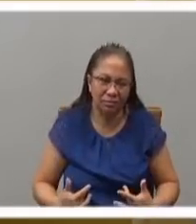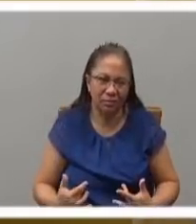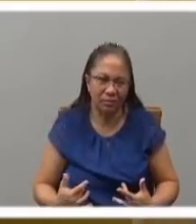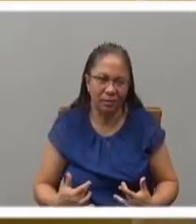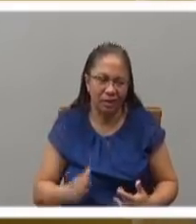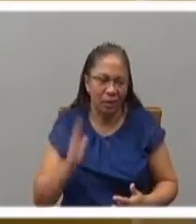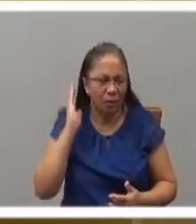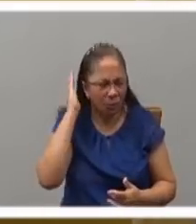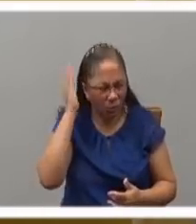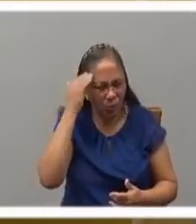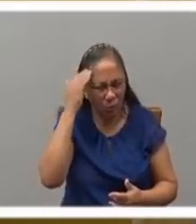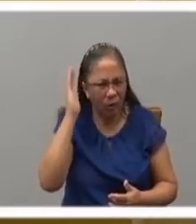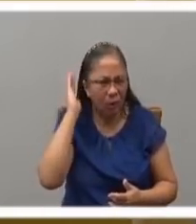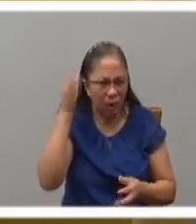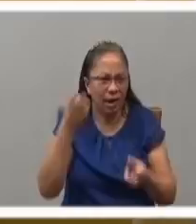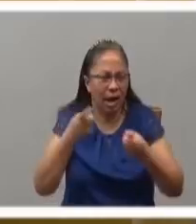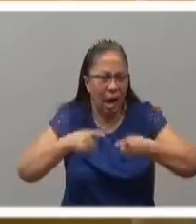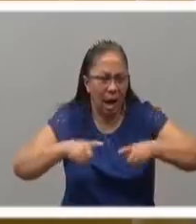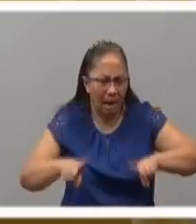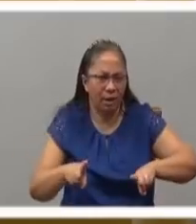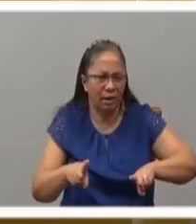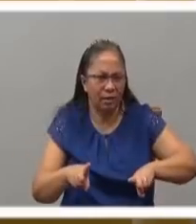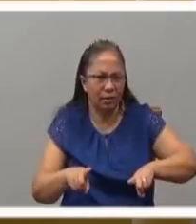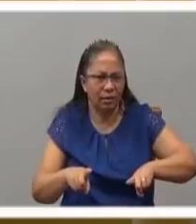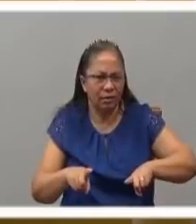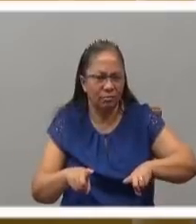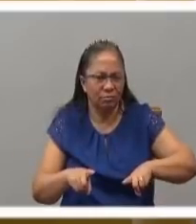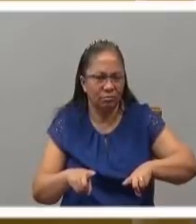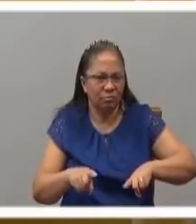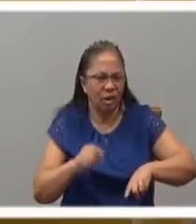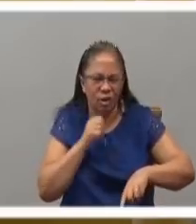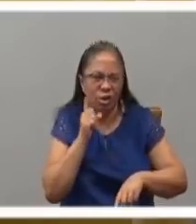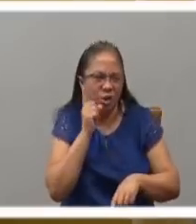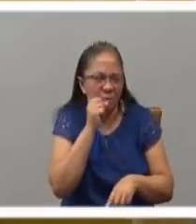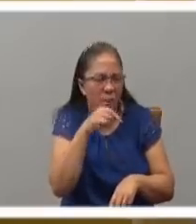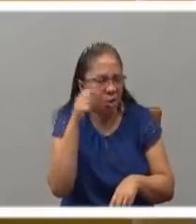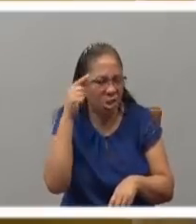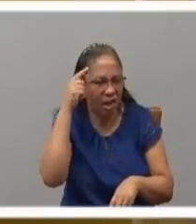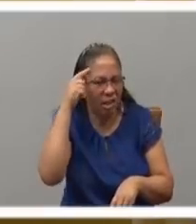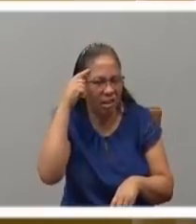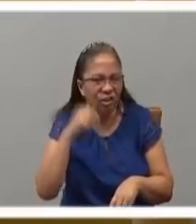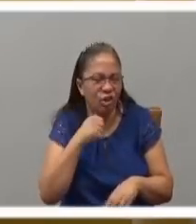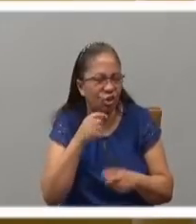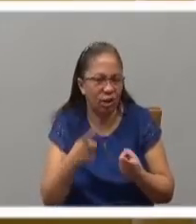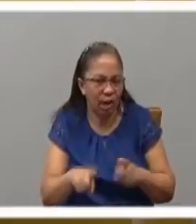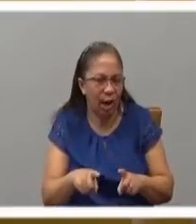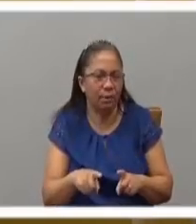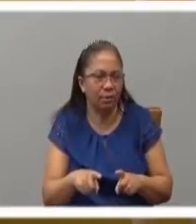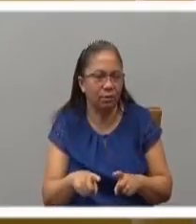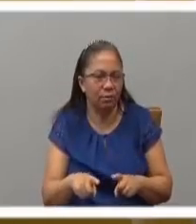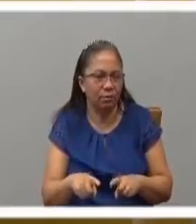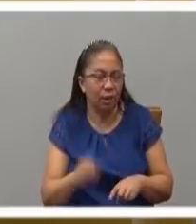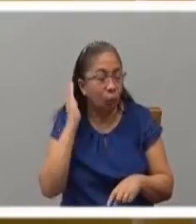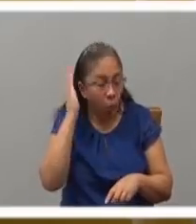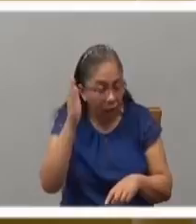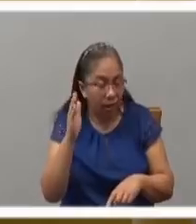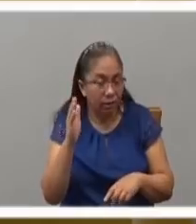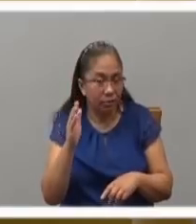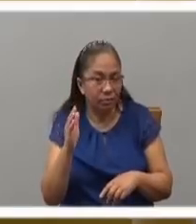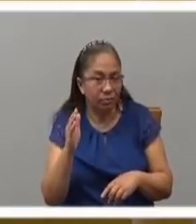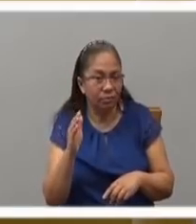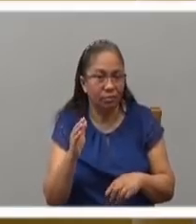it. Let us not fool ourselves, beloved in Christ, to believe that the Christian life